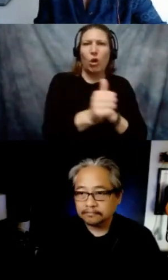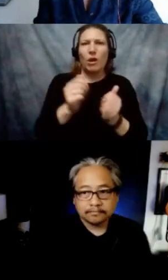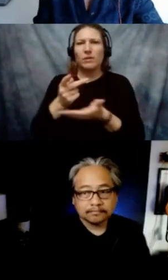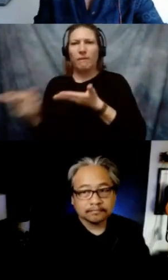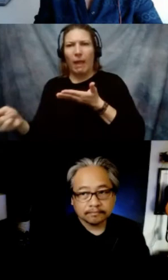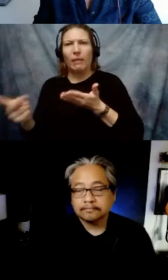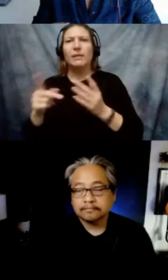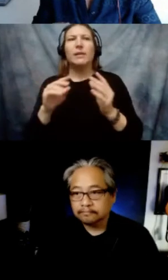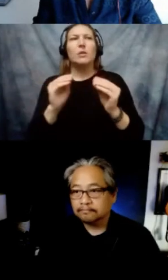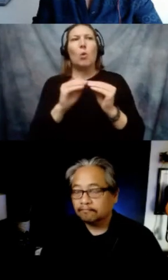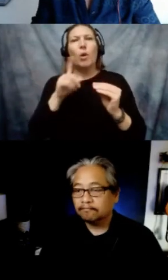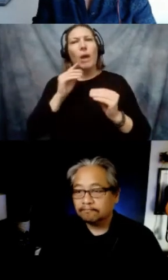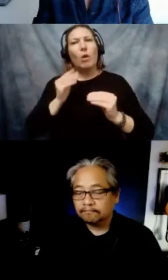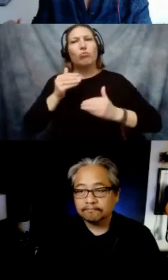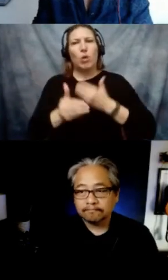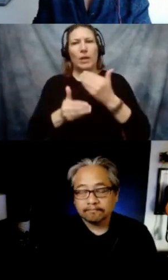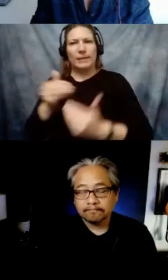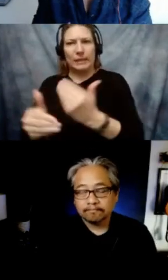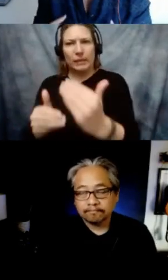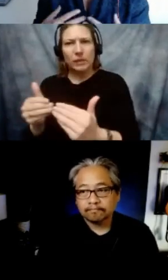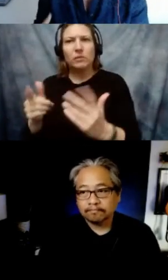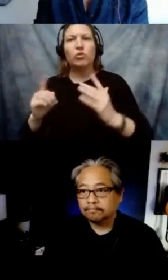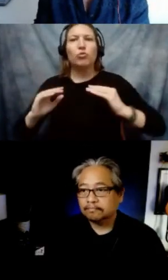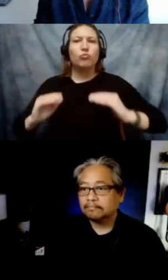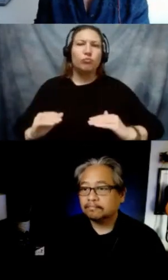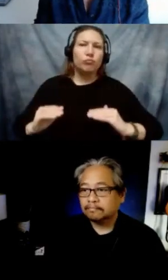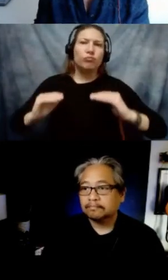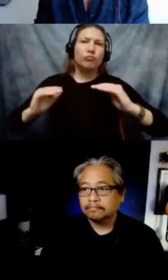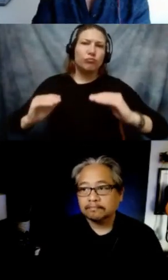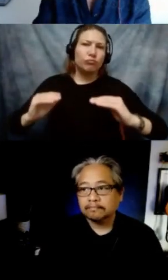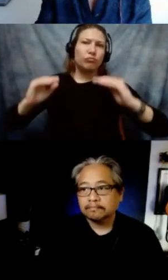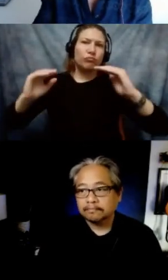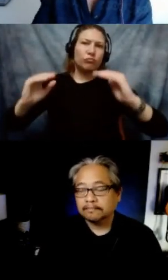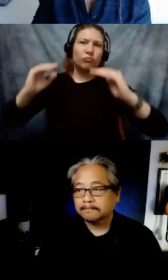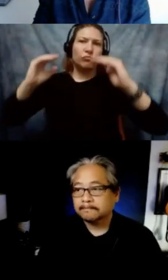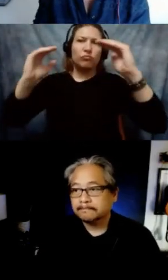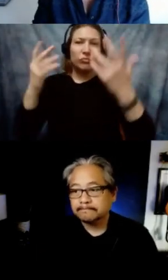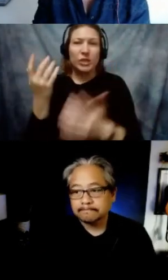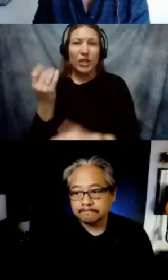well, you're failing, then that isn't overly helpful. So in some ways,